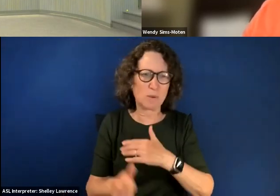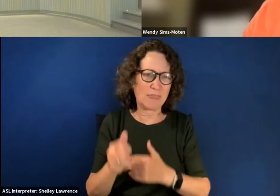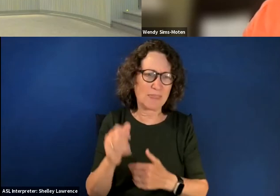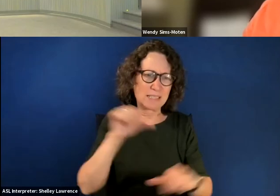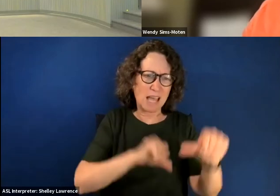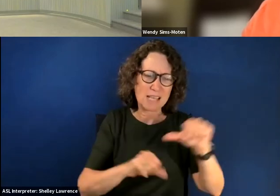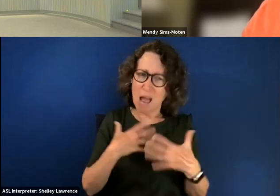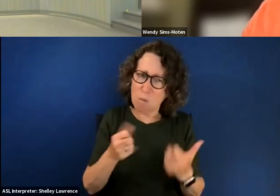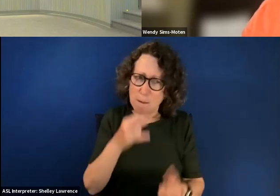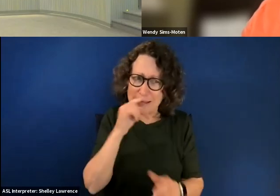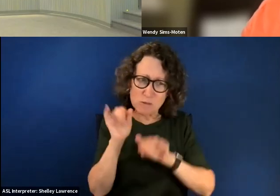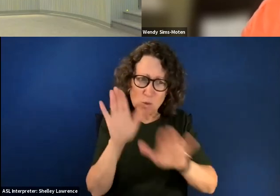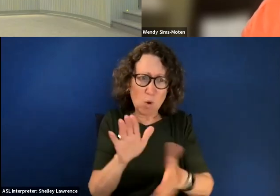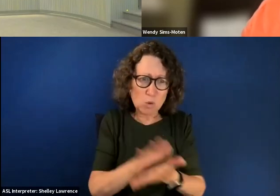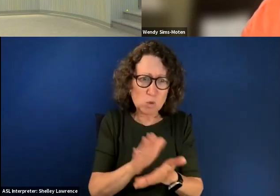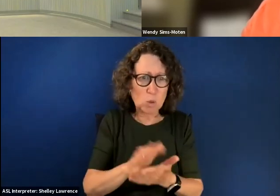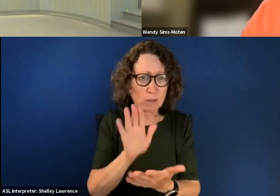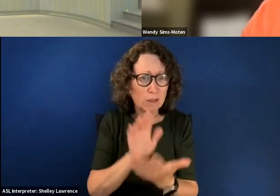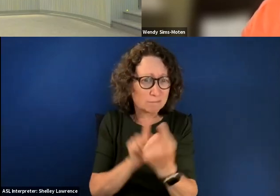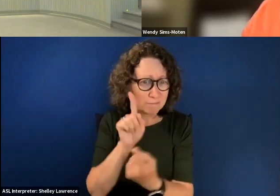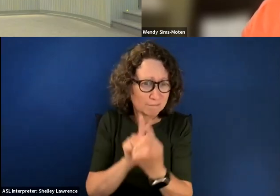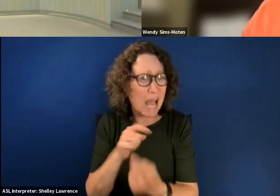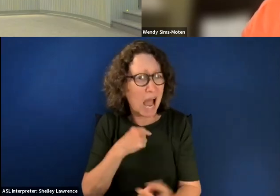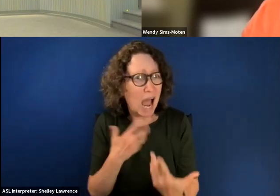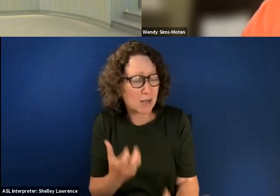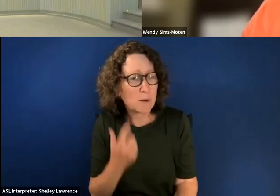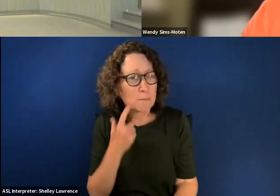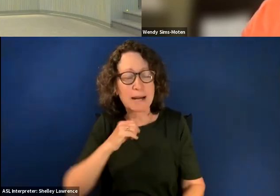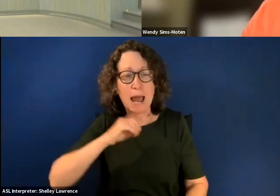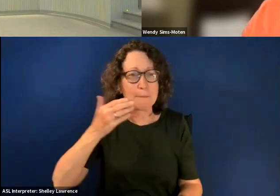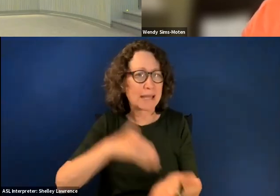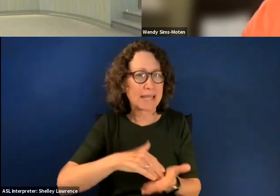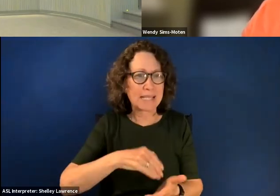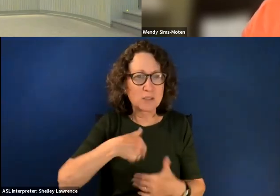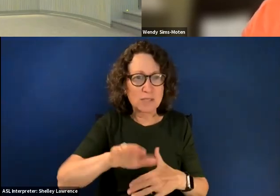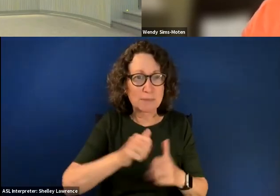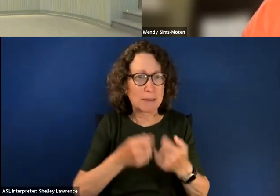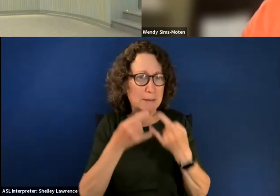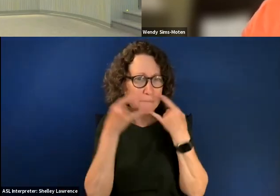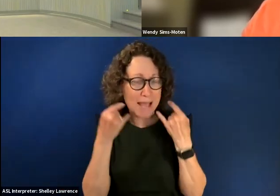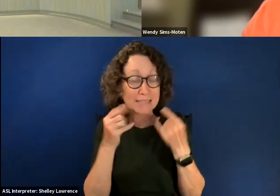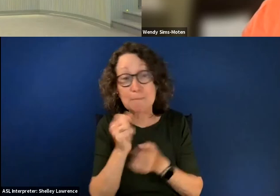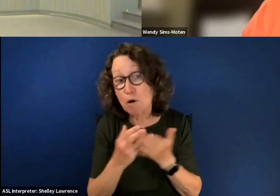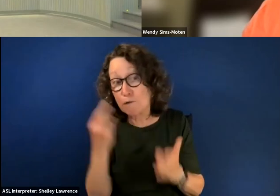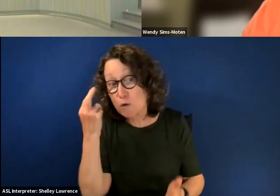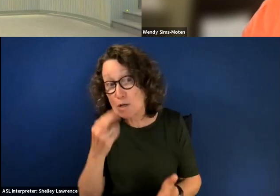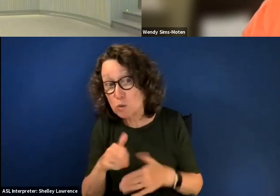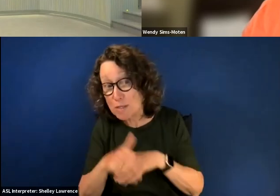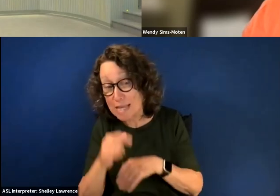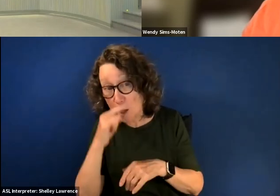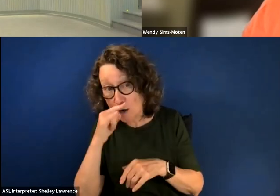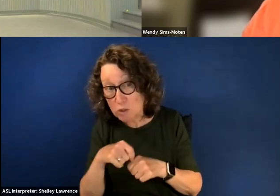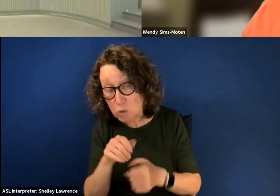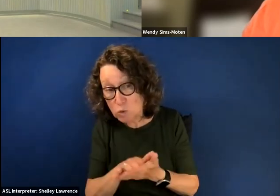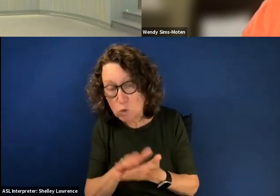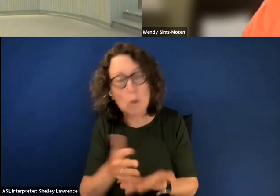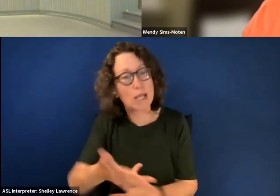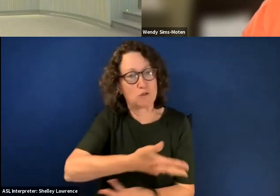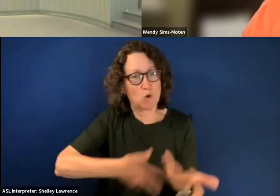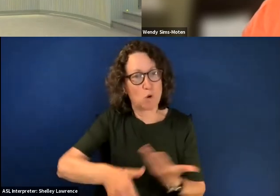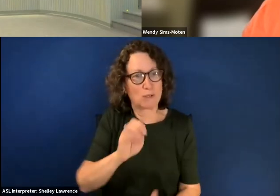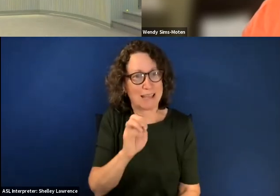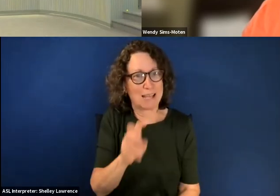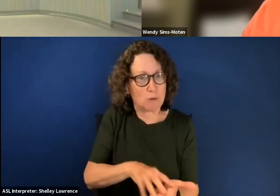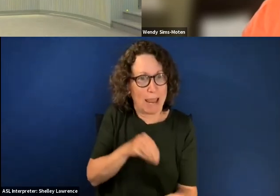want my kids to go to school in person. I really do. But I'm against the idea of sending them in masks. And part of the reason we send our kids to school is for the social